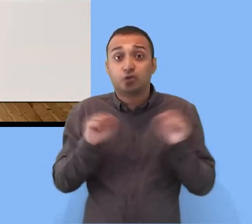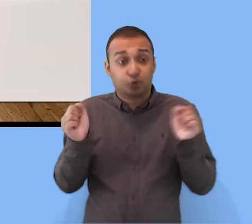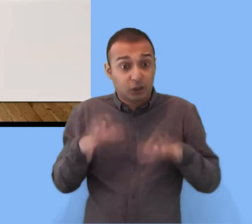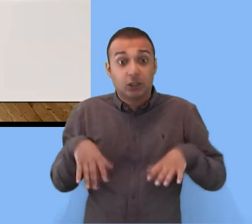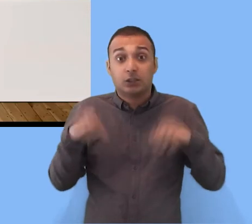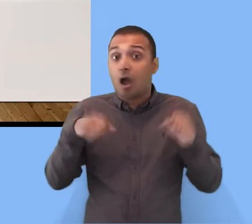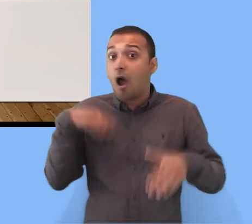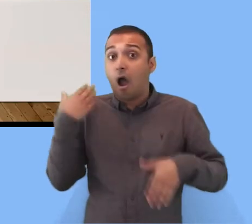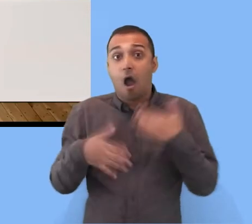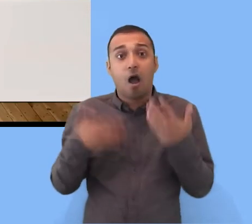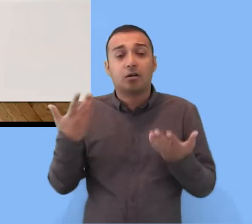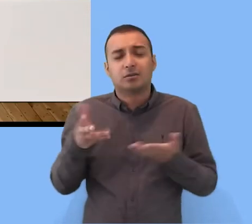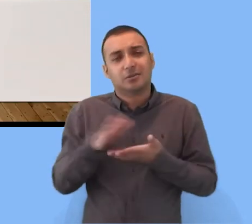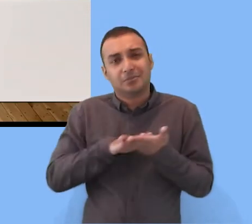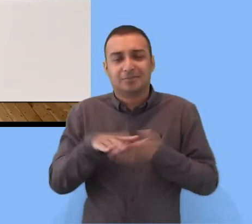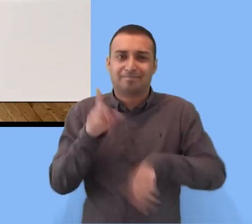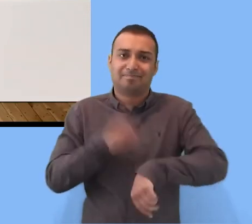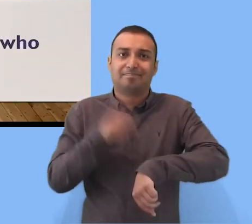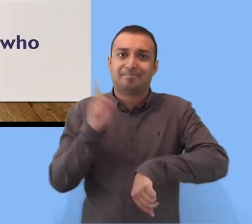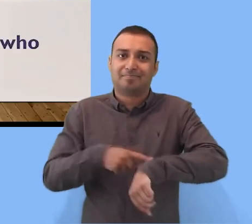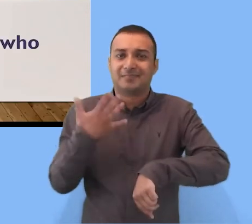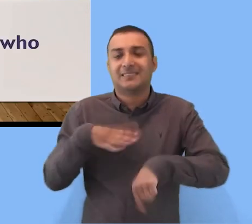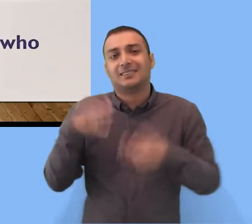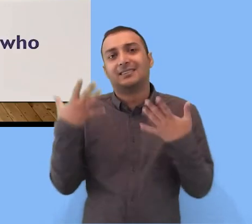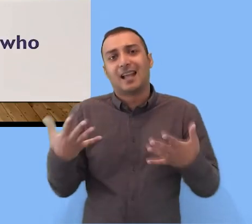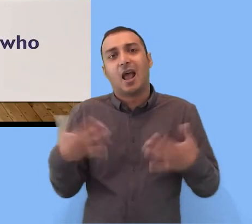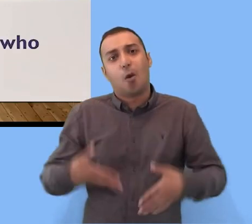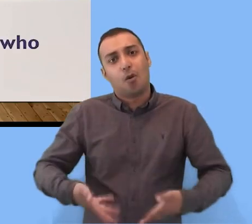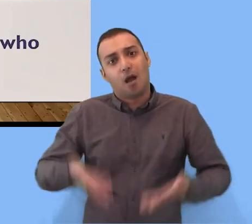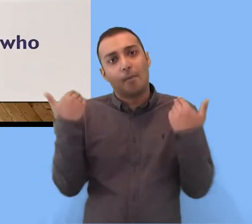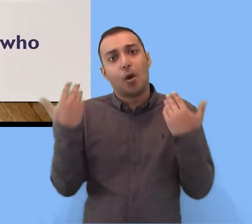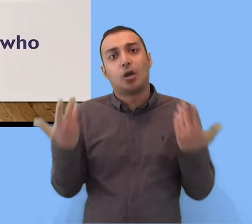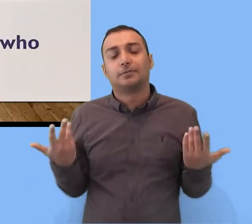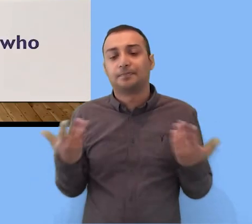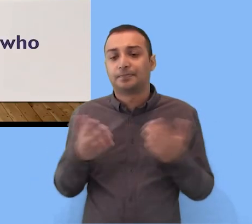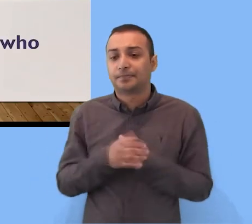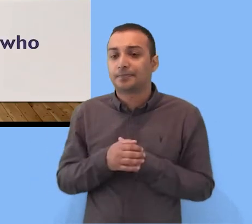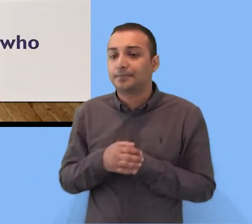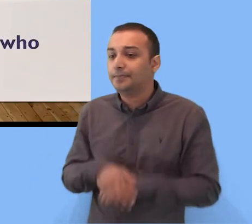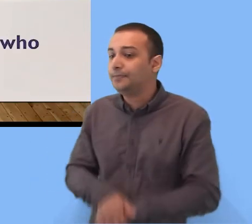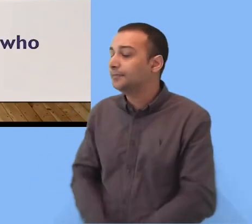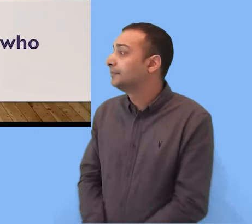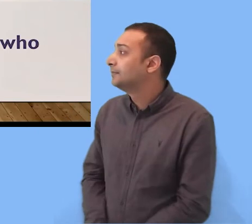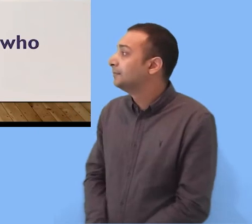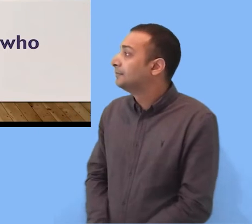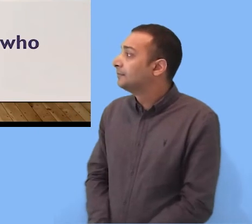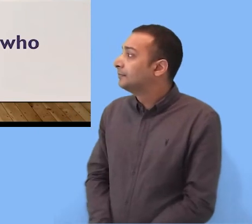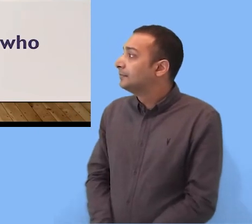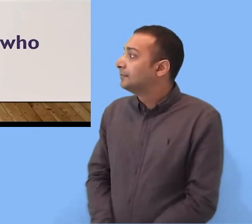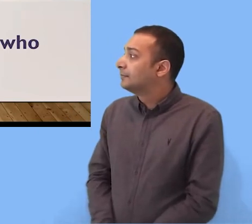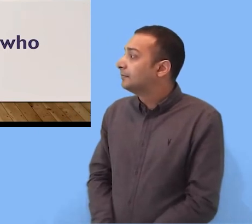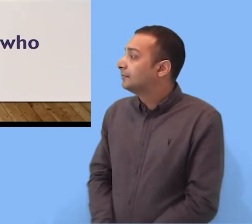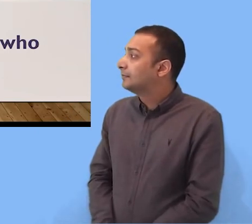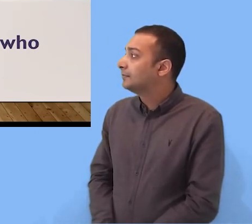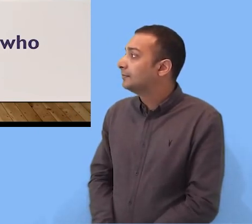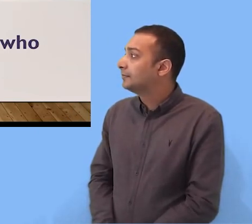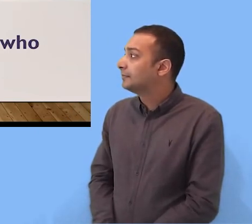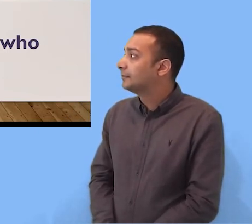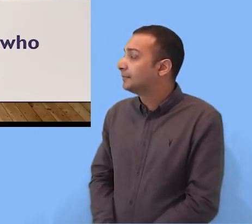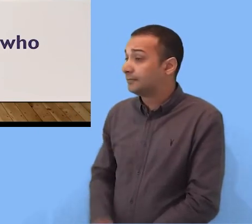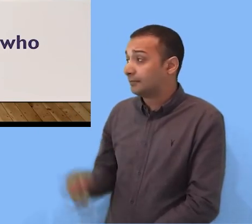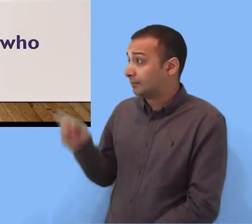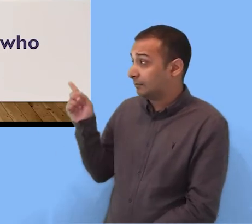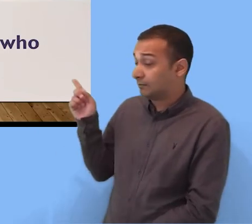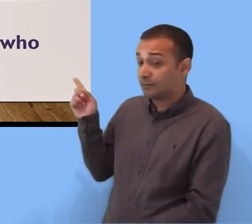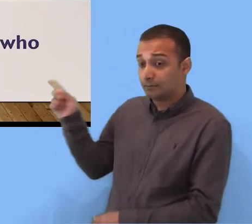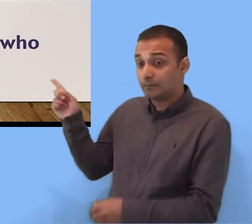What you see on the screen now is a quote from Professor Kathy Silva and her team at the University of Oxford. What they were looking